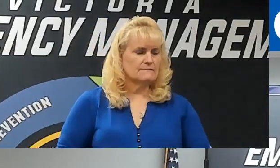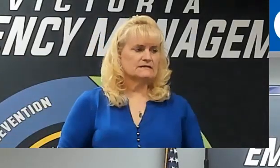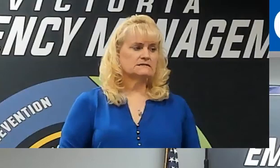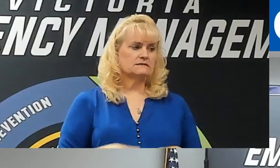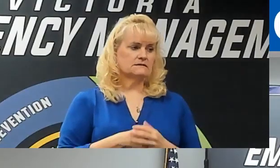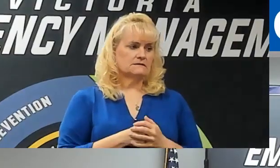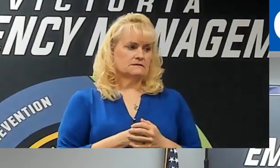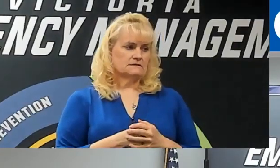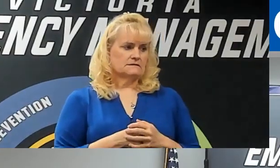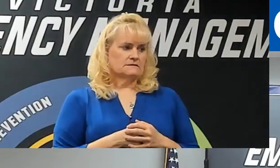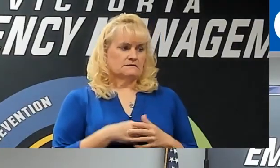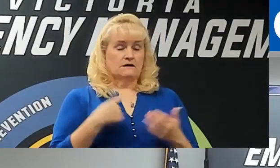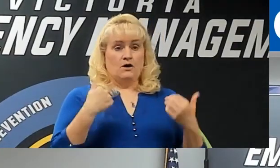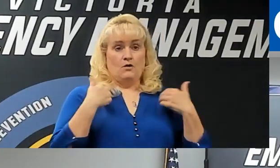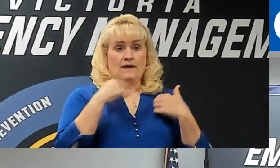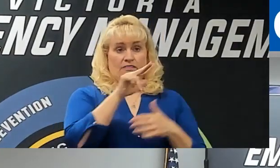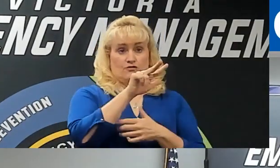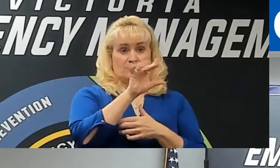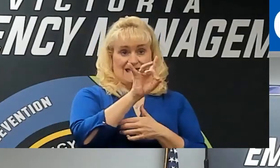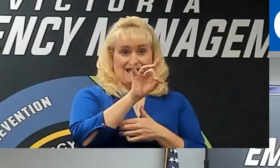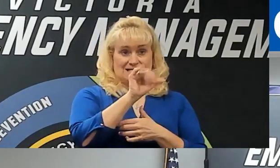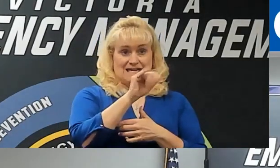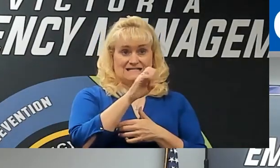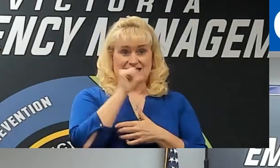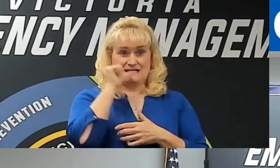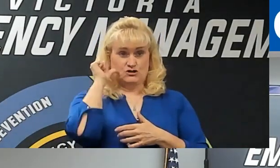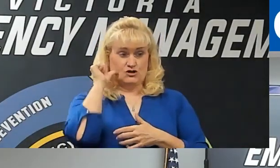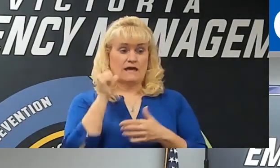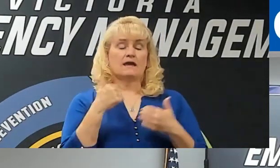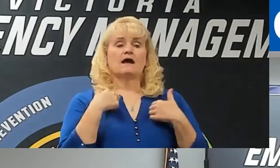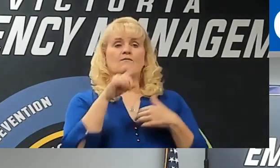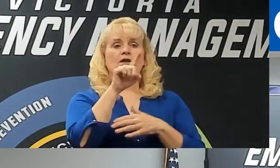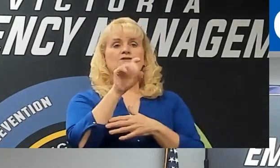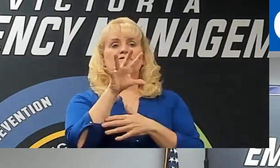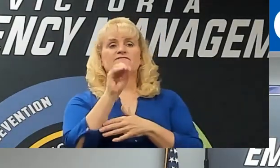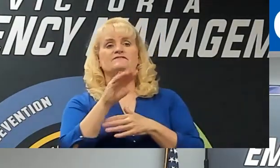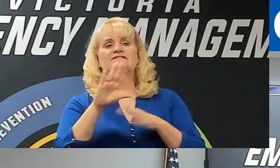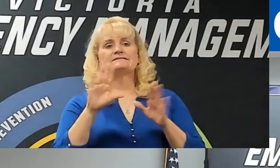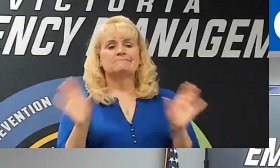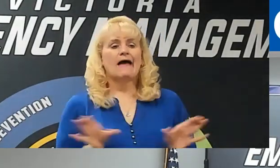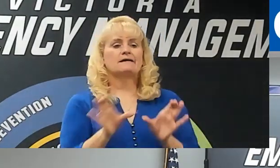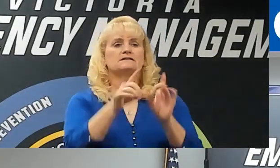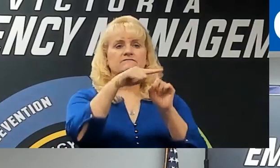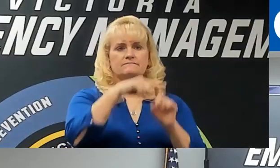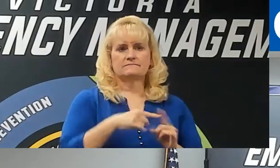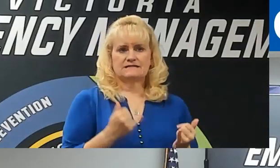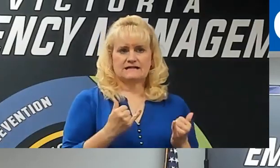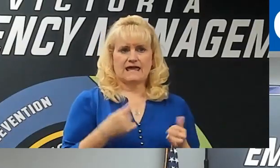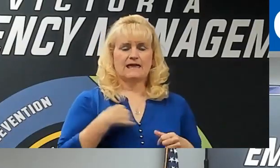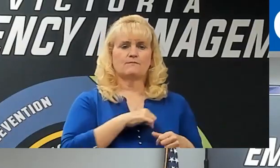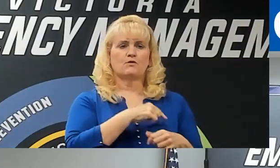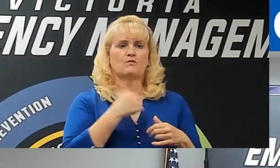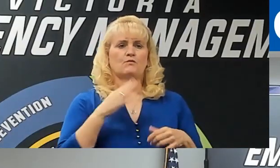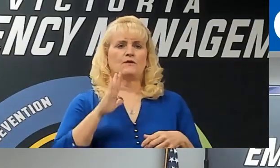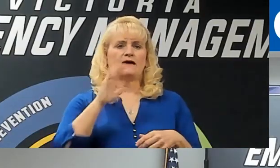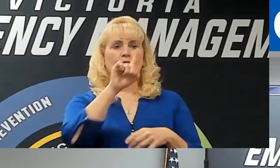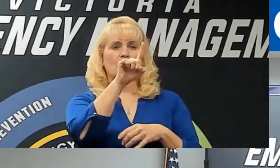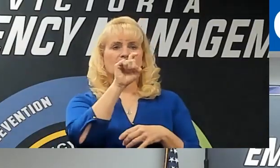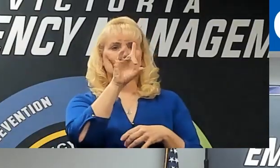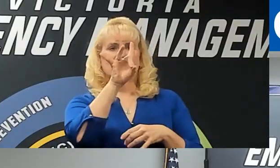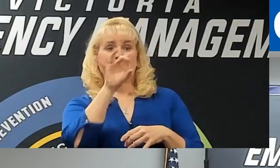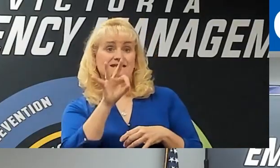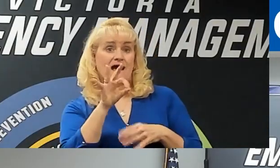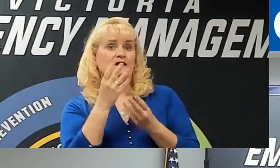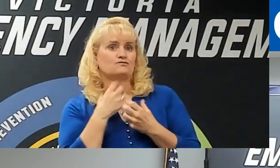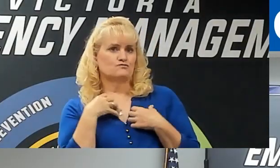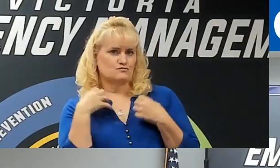we had 38 cases yesterday. We have 150 active today. The good news is we had 189 recovered, but as that active